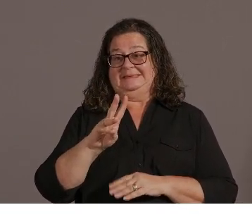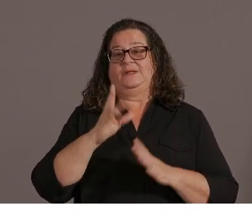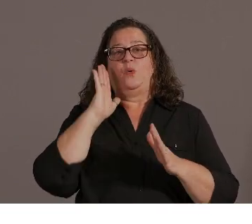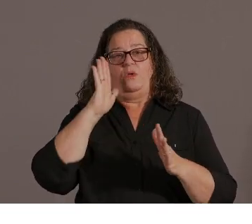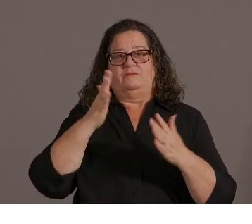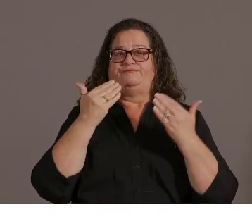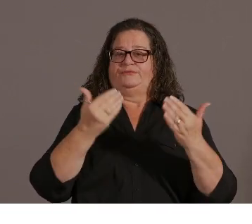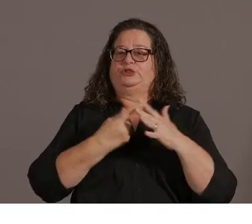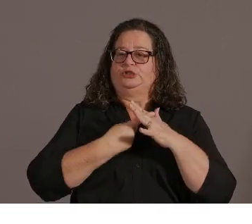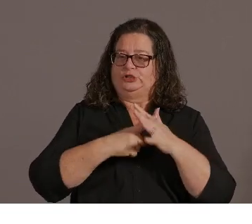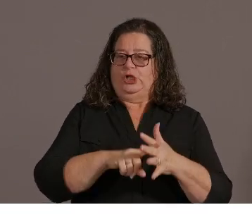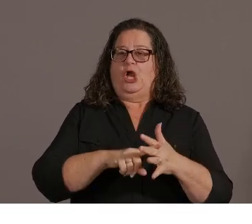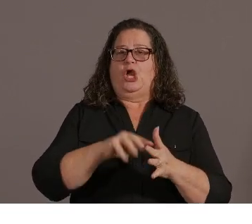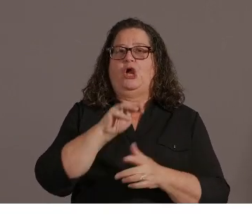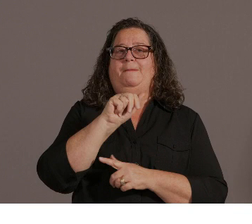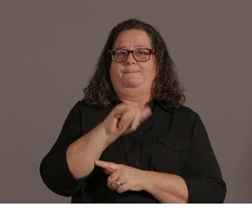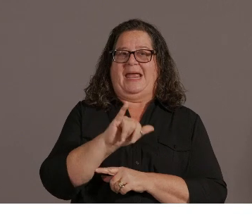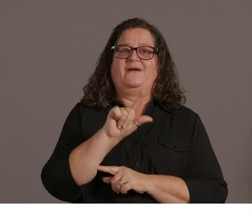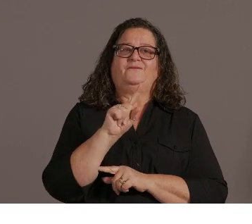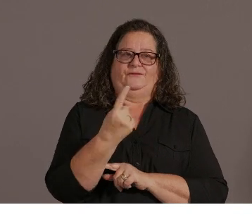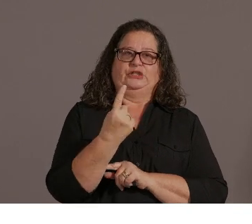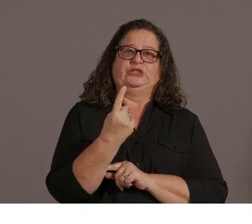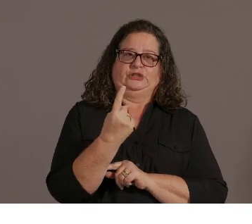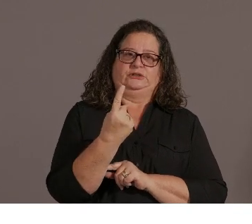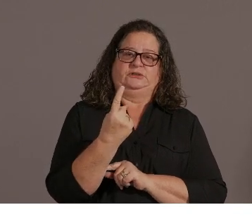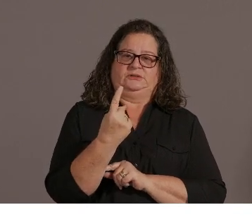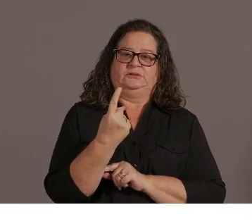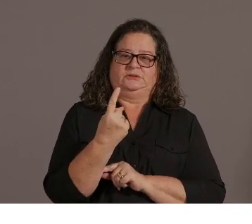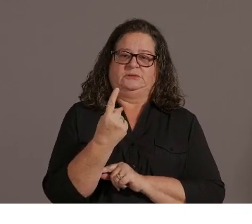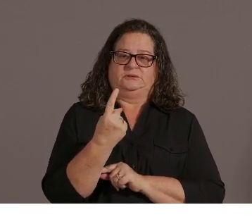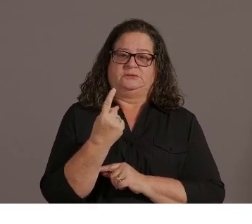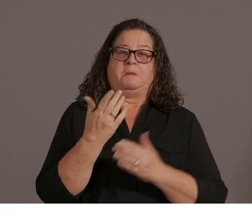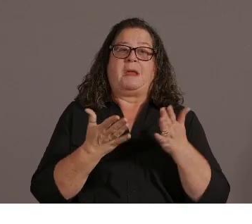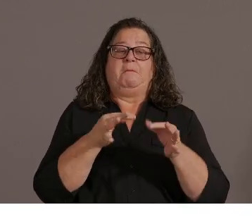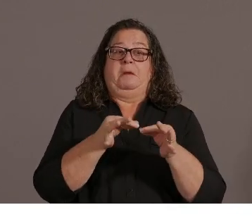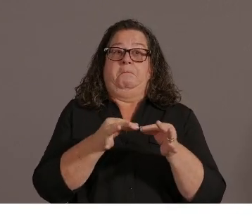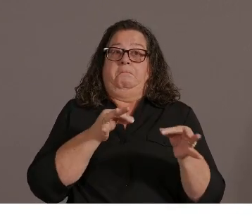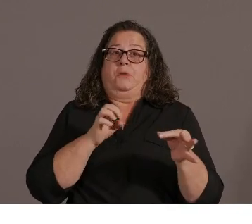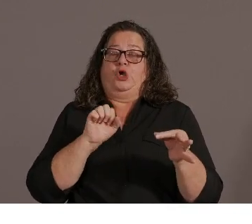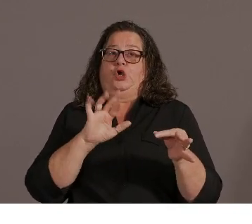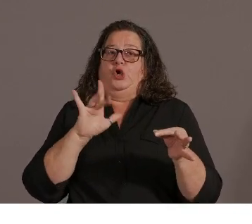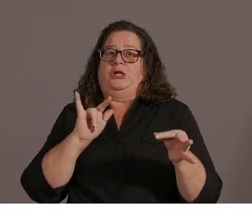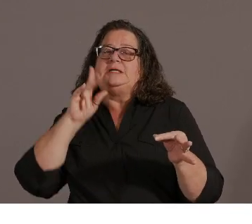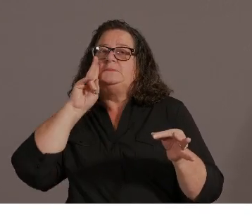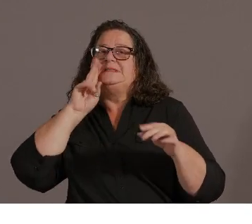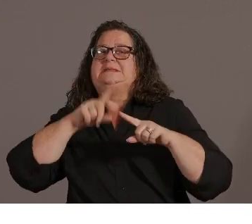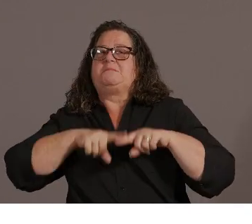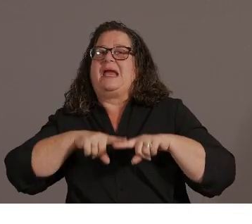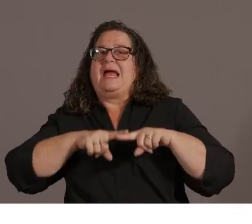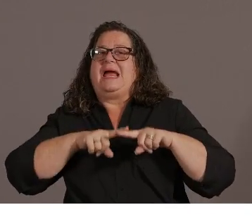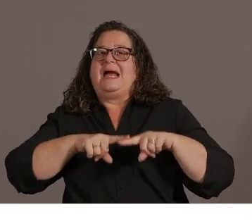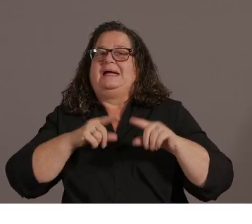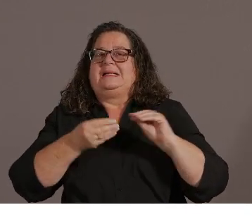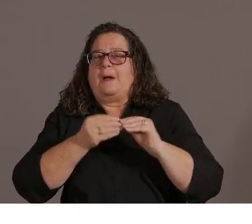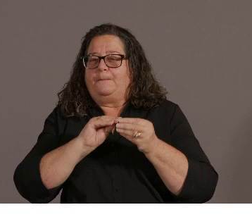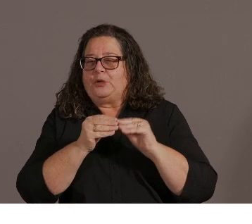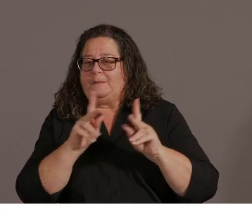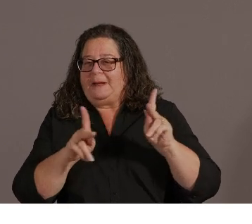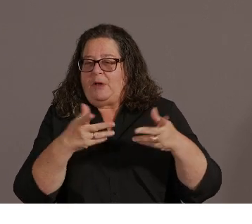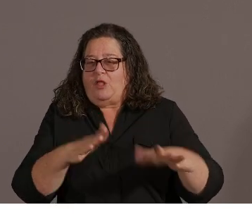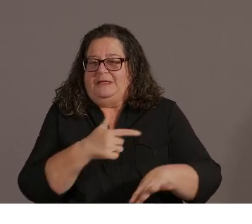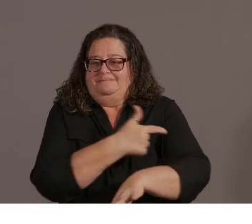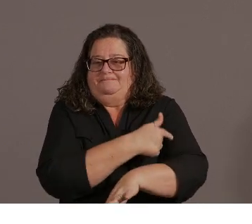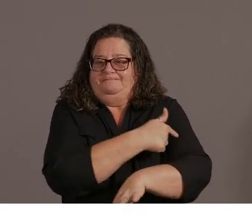May 1st, if not sooner. So we continue to monitor what percent of each of those age groups